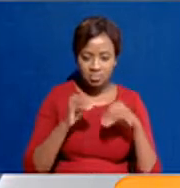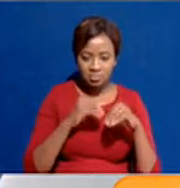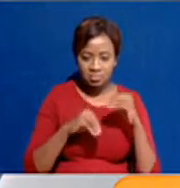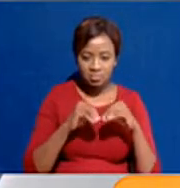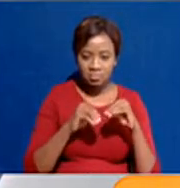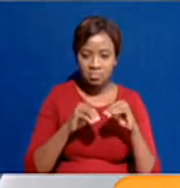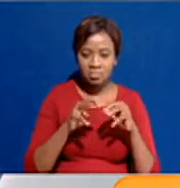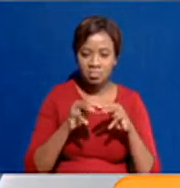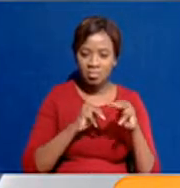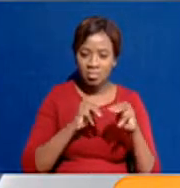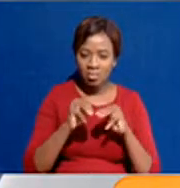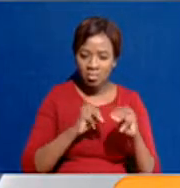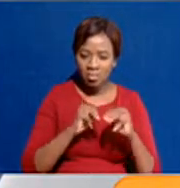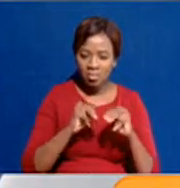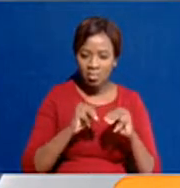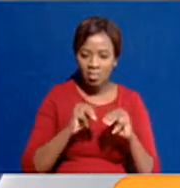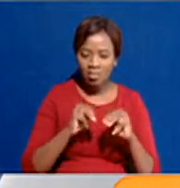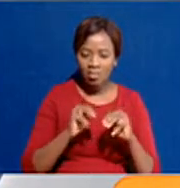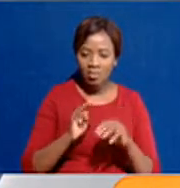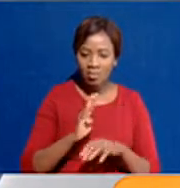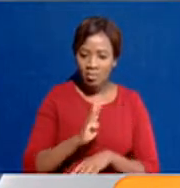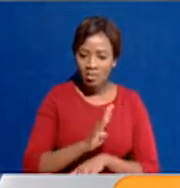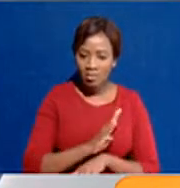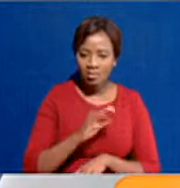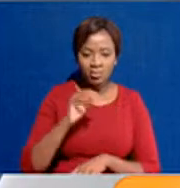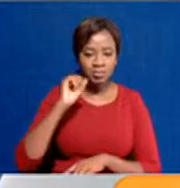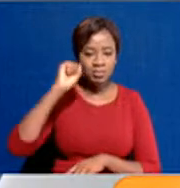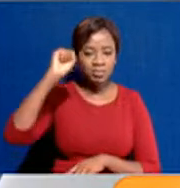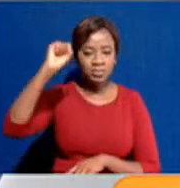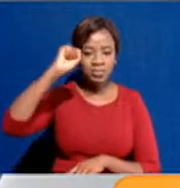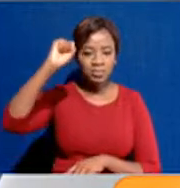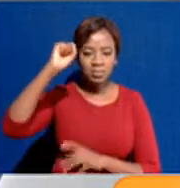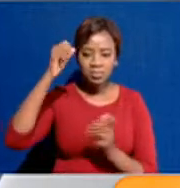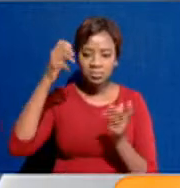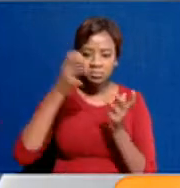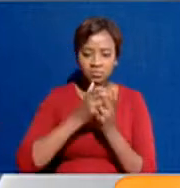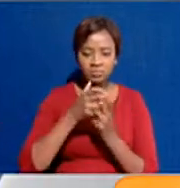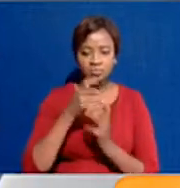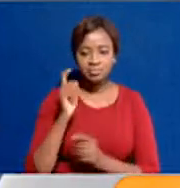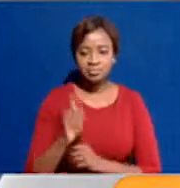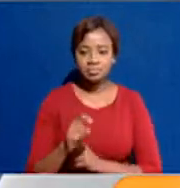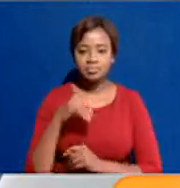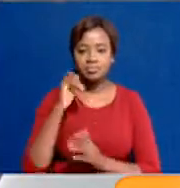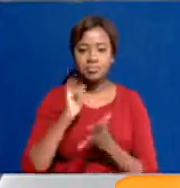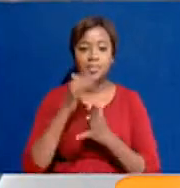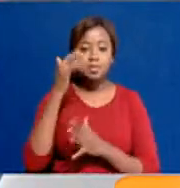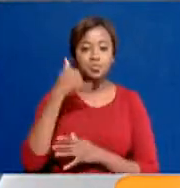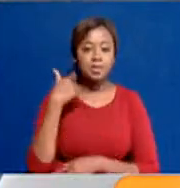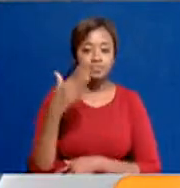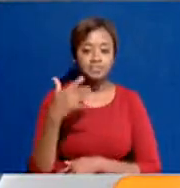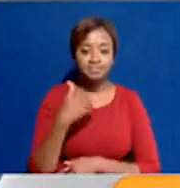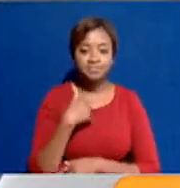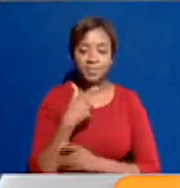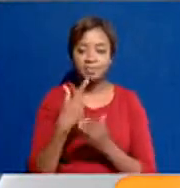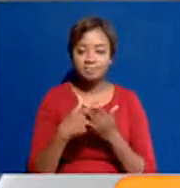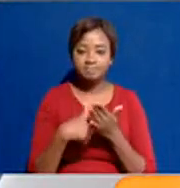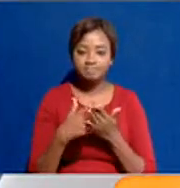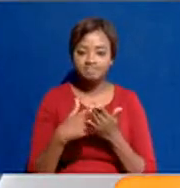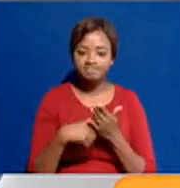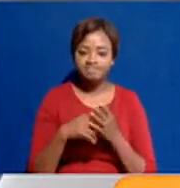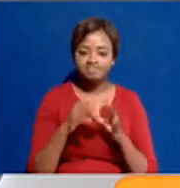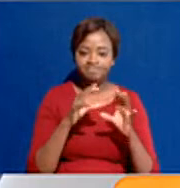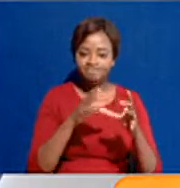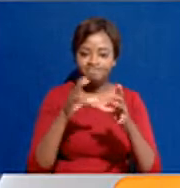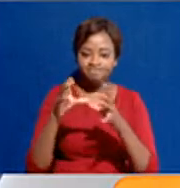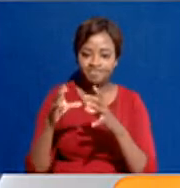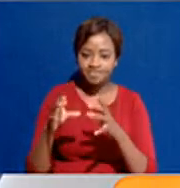bodies are political. Elections are political. That is why there's talk of a bipartisan, whatever will come